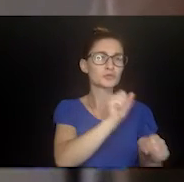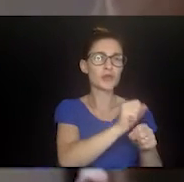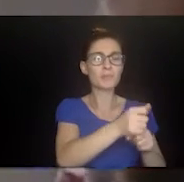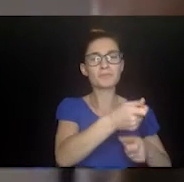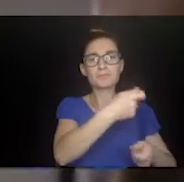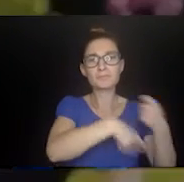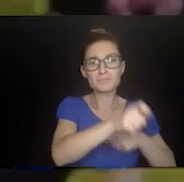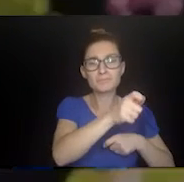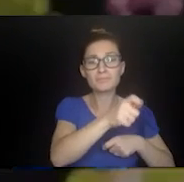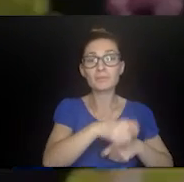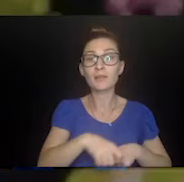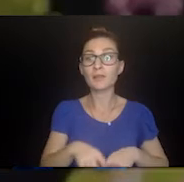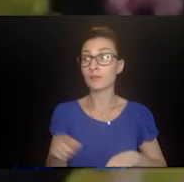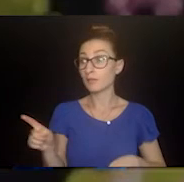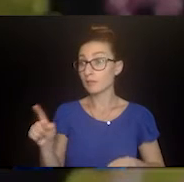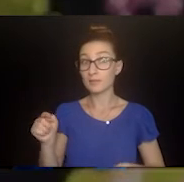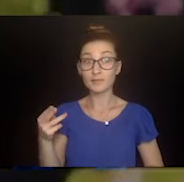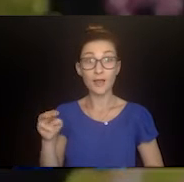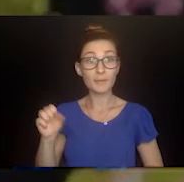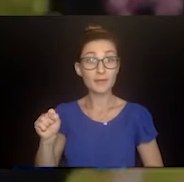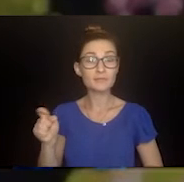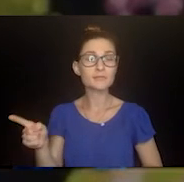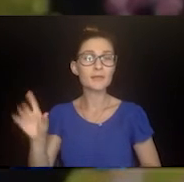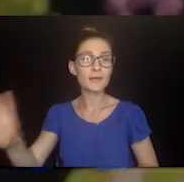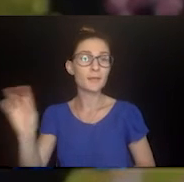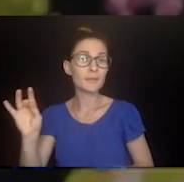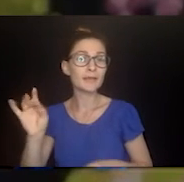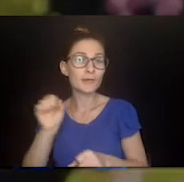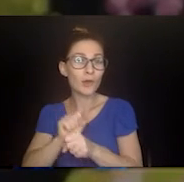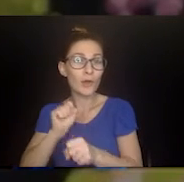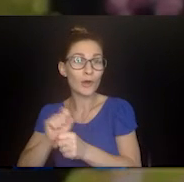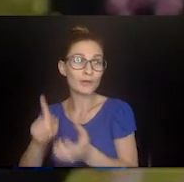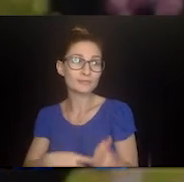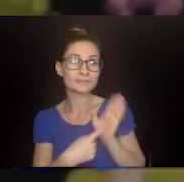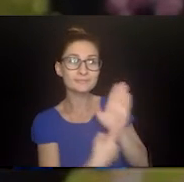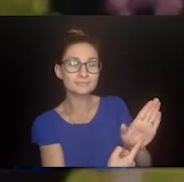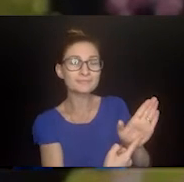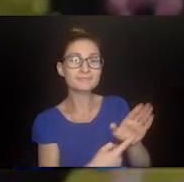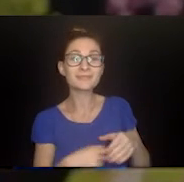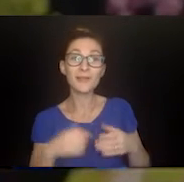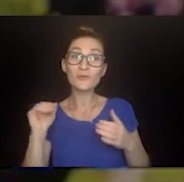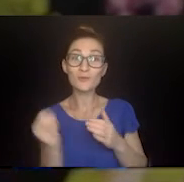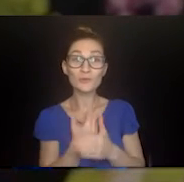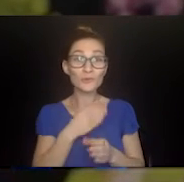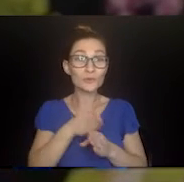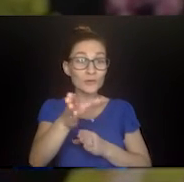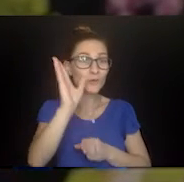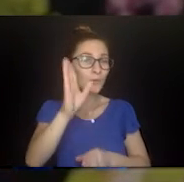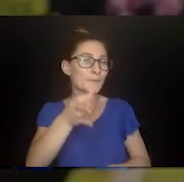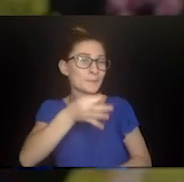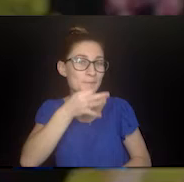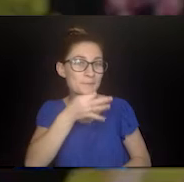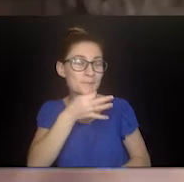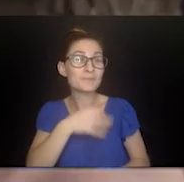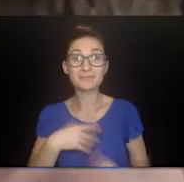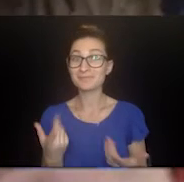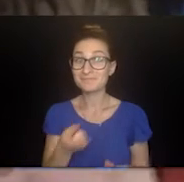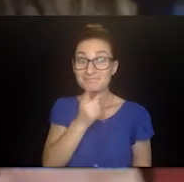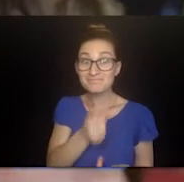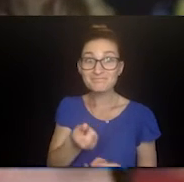does. And Thomas chose a card like, don't worry, like a new career is coming just around the corner, and sure enough, it was.